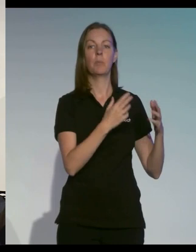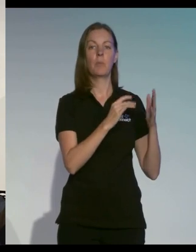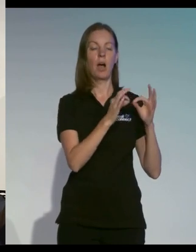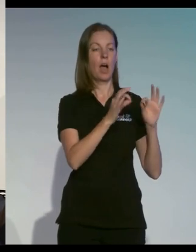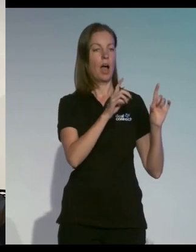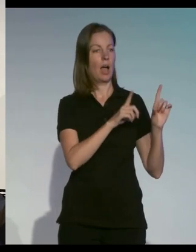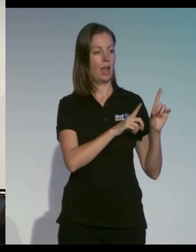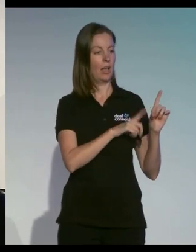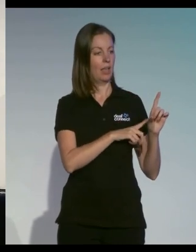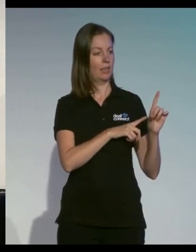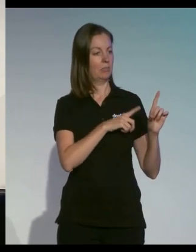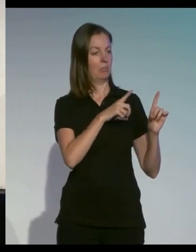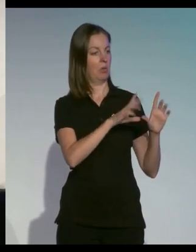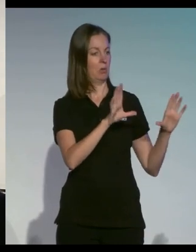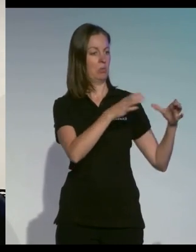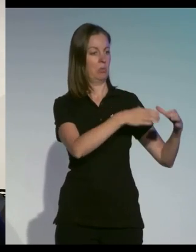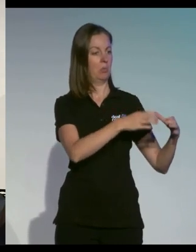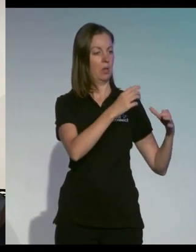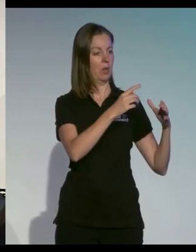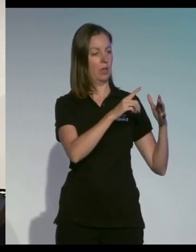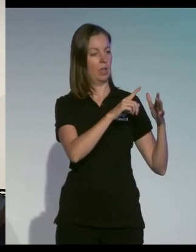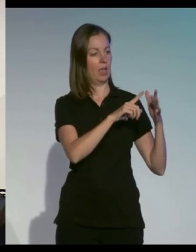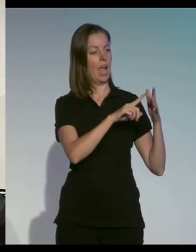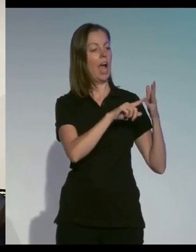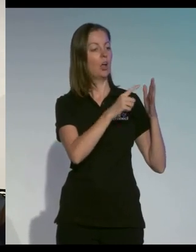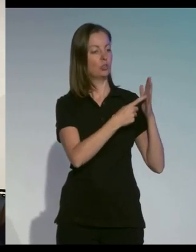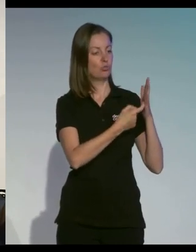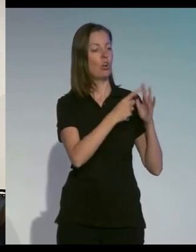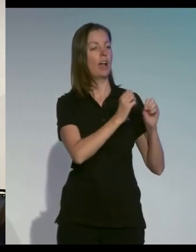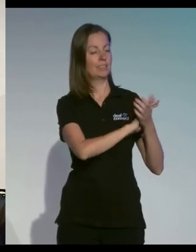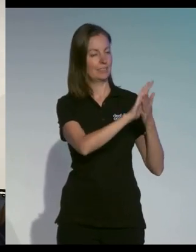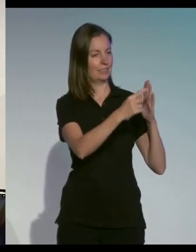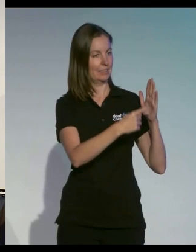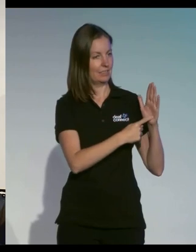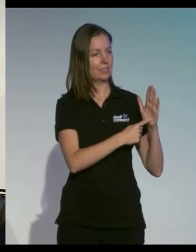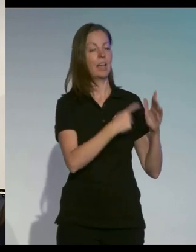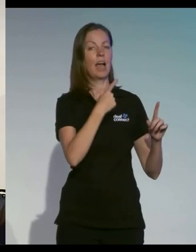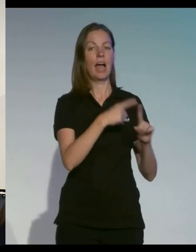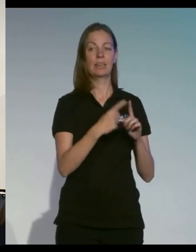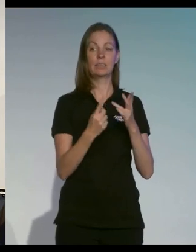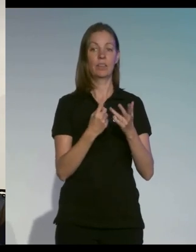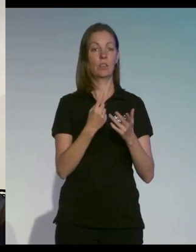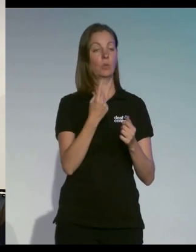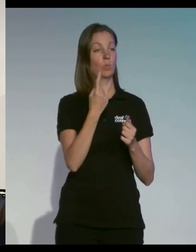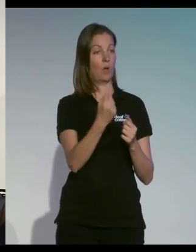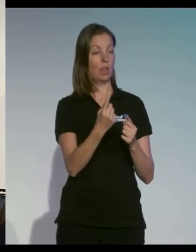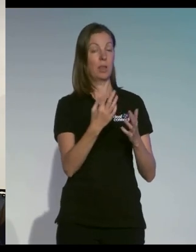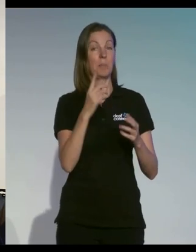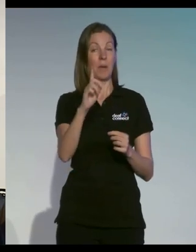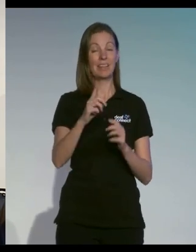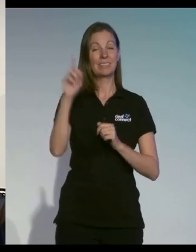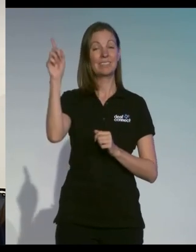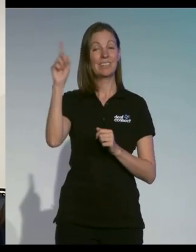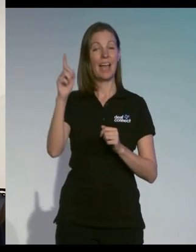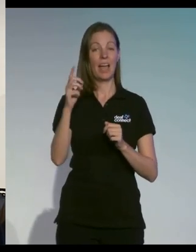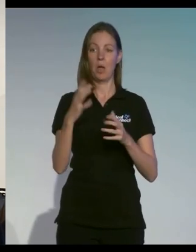International, and a workshop on strategic litigation run by Human Dignity Trust and Equality Australia. But today is an opportunity for a